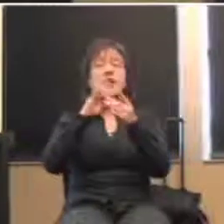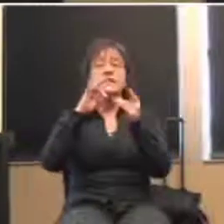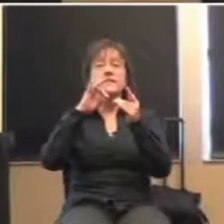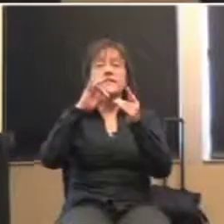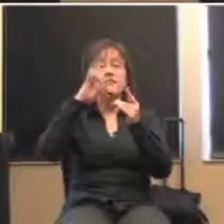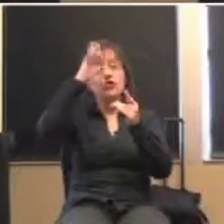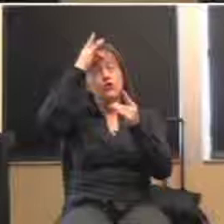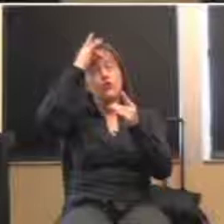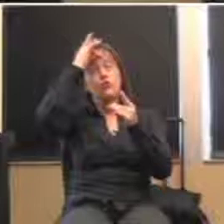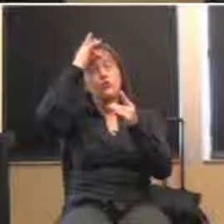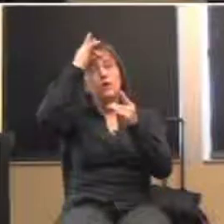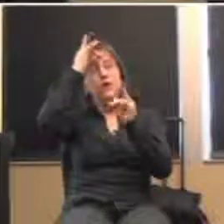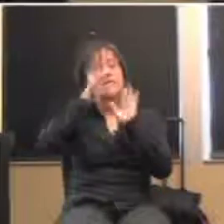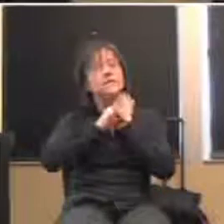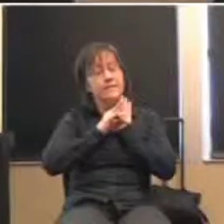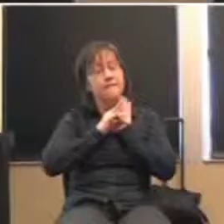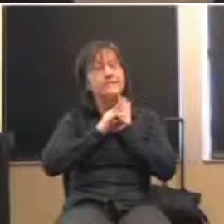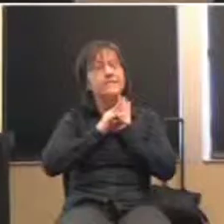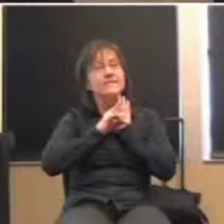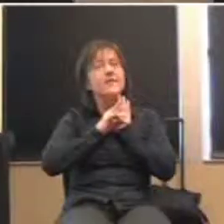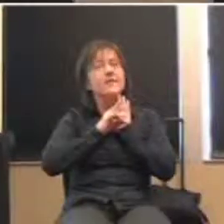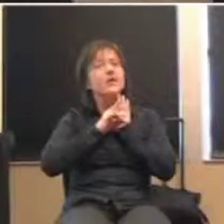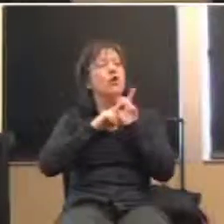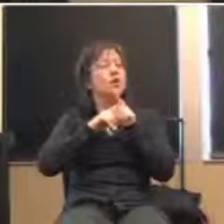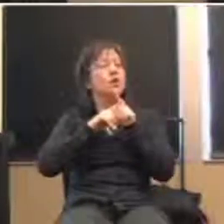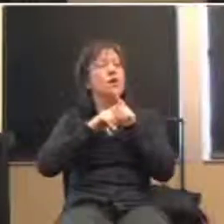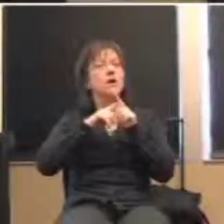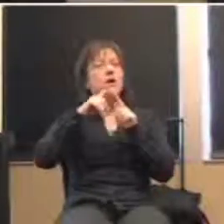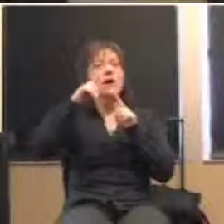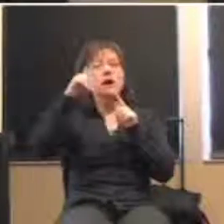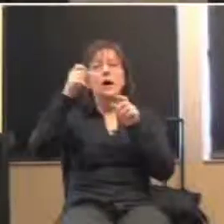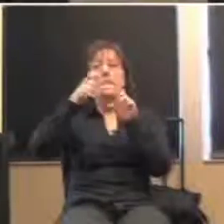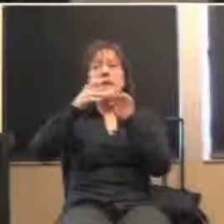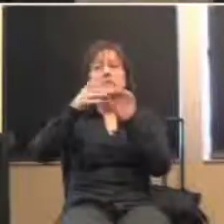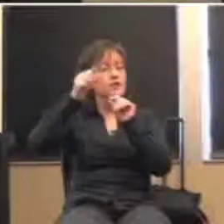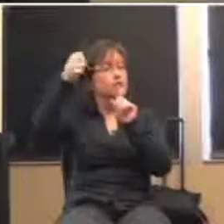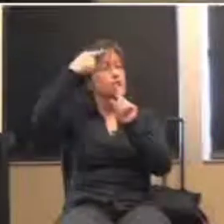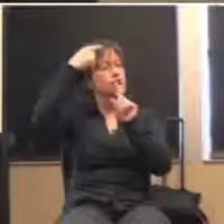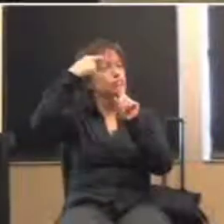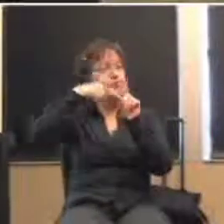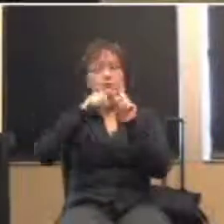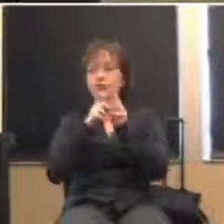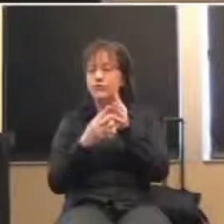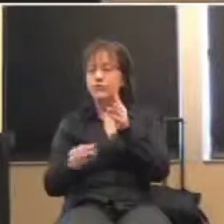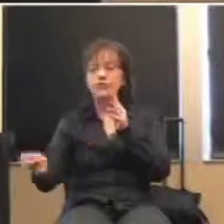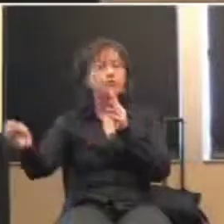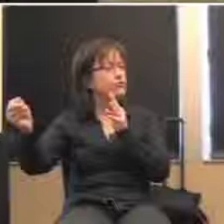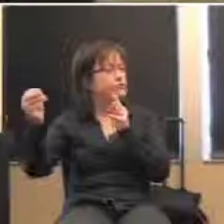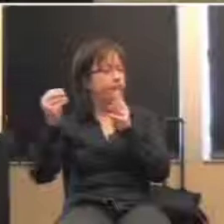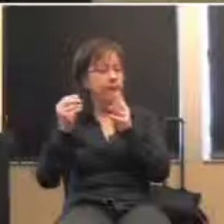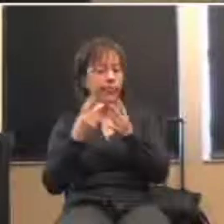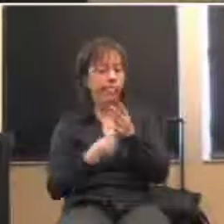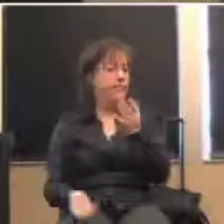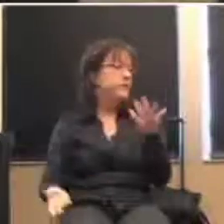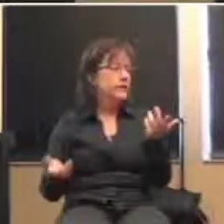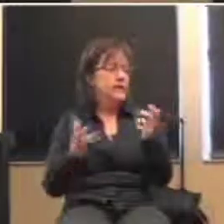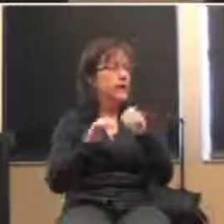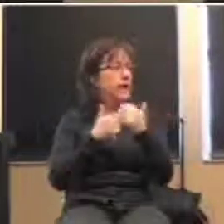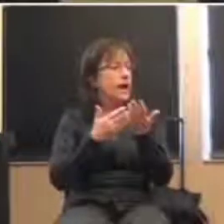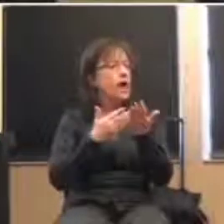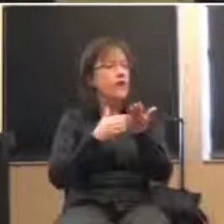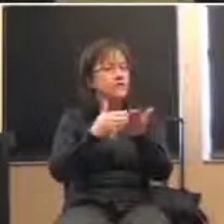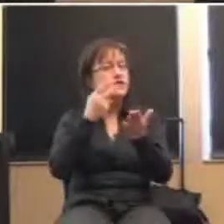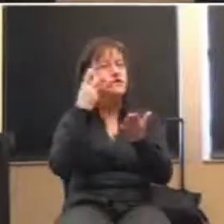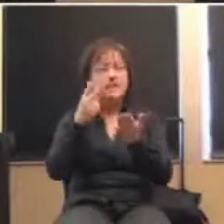away. So in the field of autism, how do we typically, if you see a kid that's not verbal with autism, how do